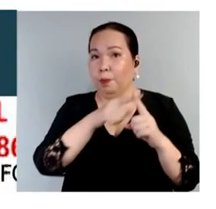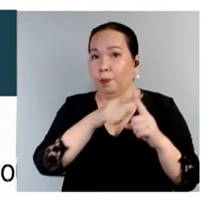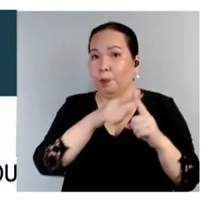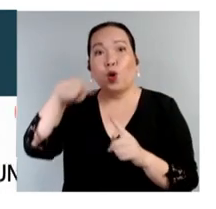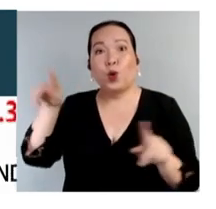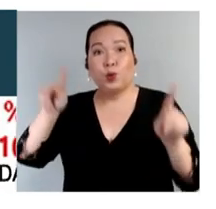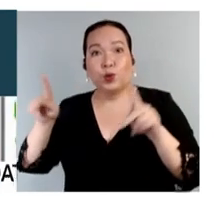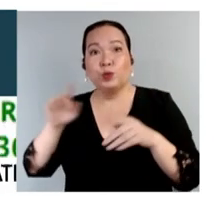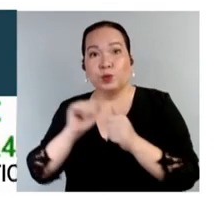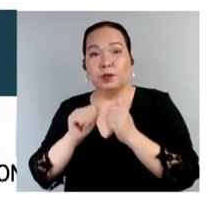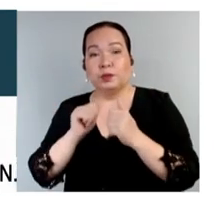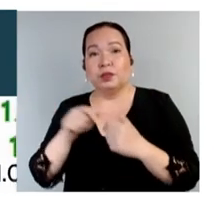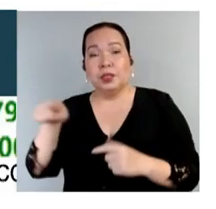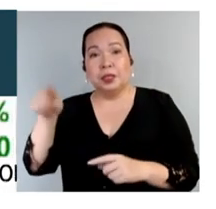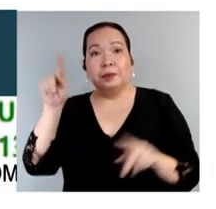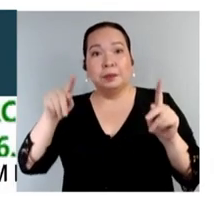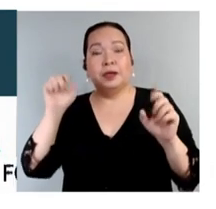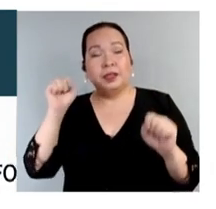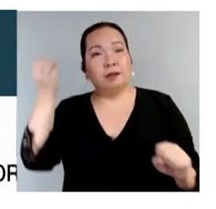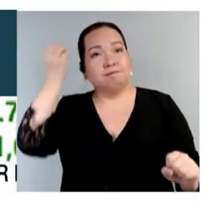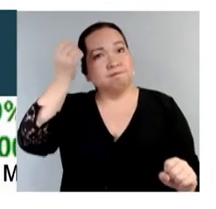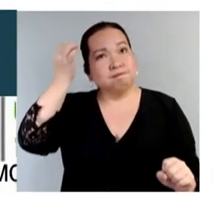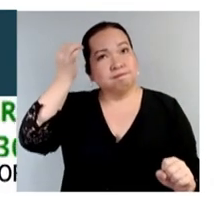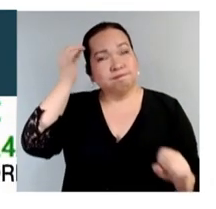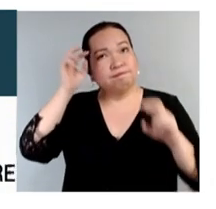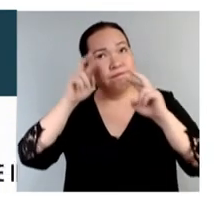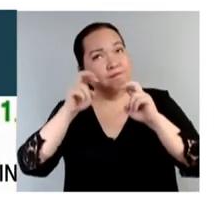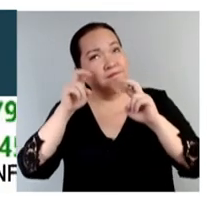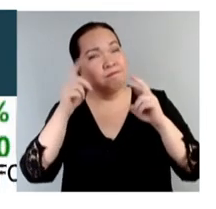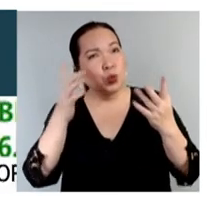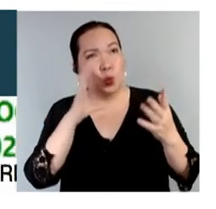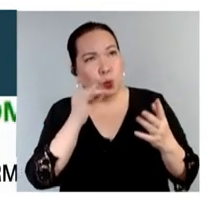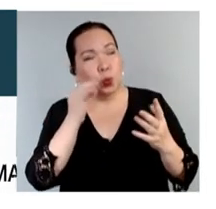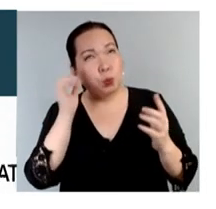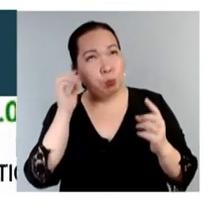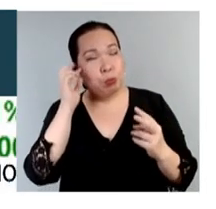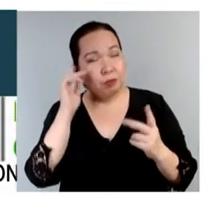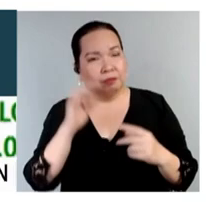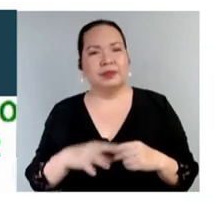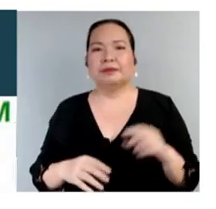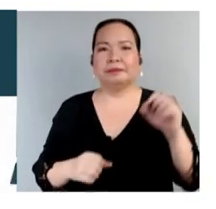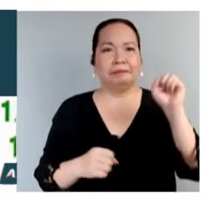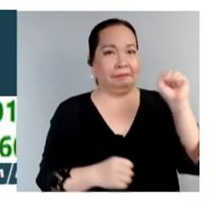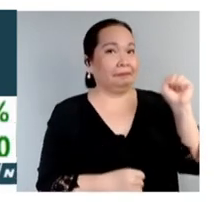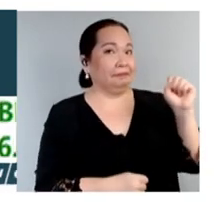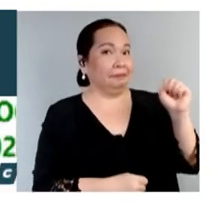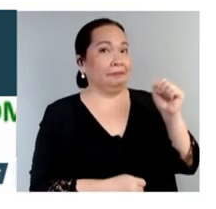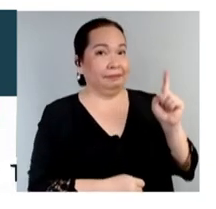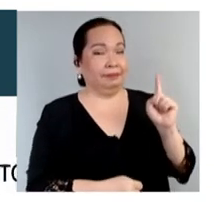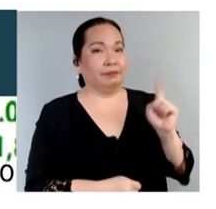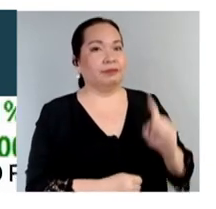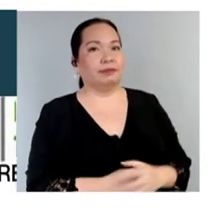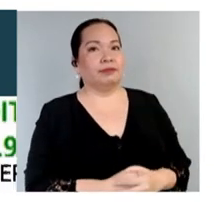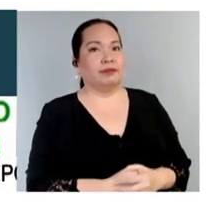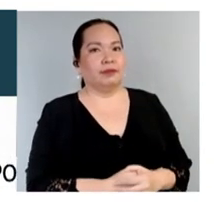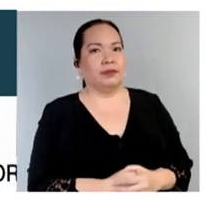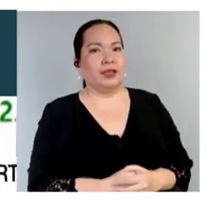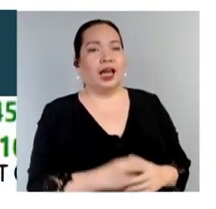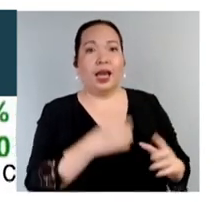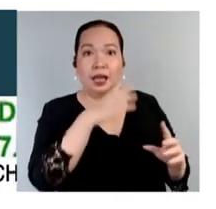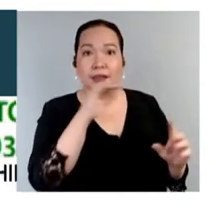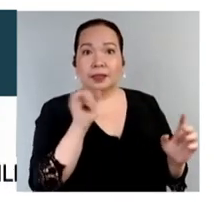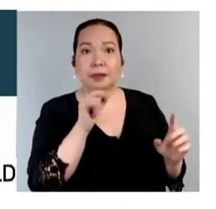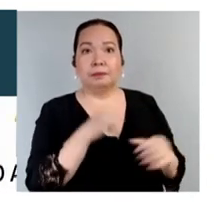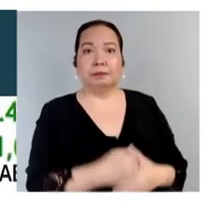have one option to think about and scrutinize as early as now. You could say that. And not only that, perhaps they must